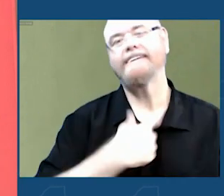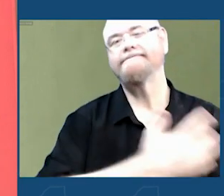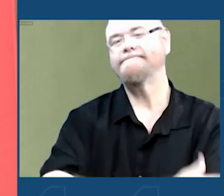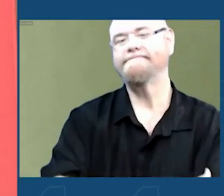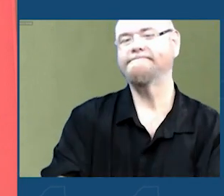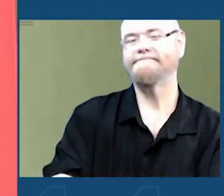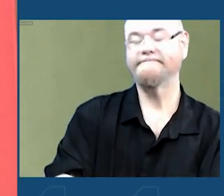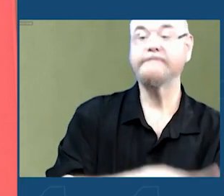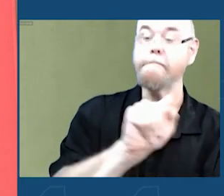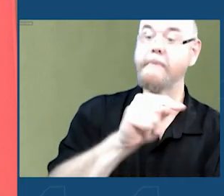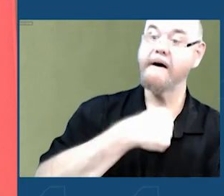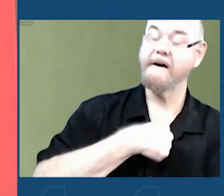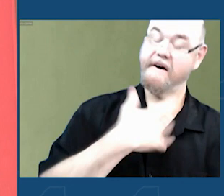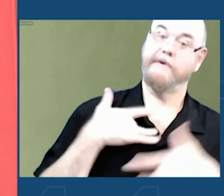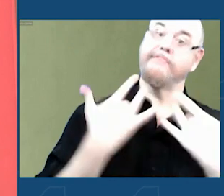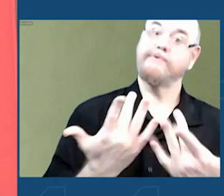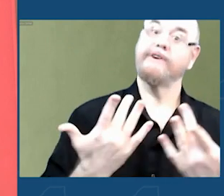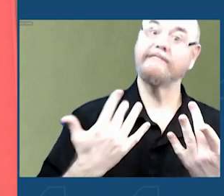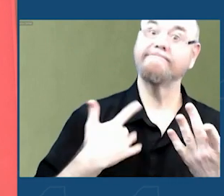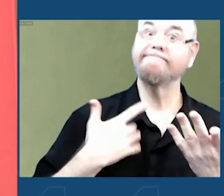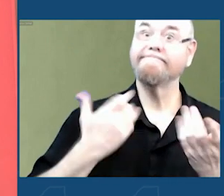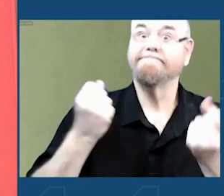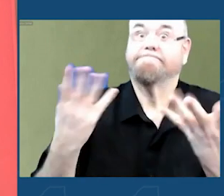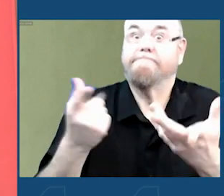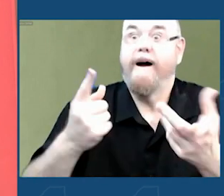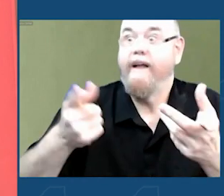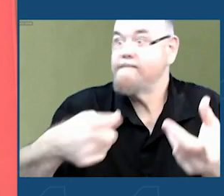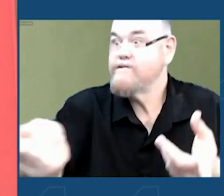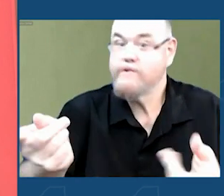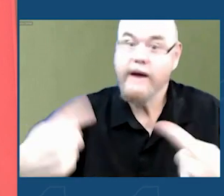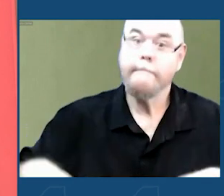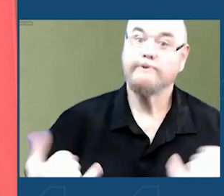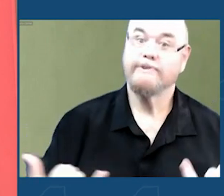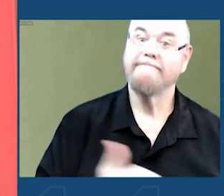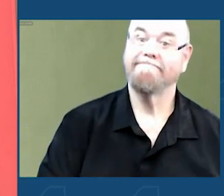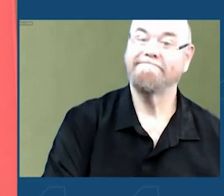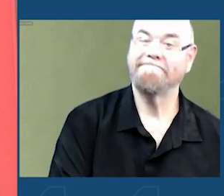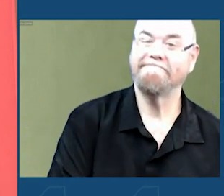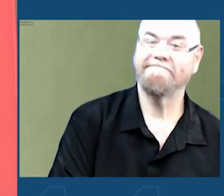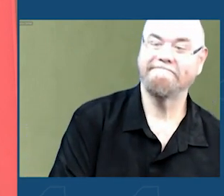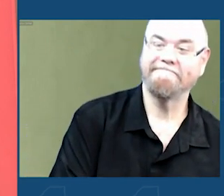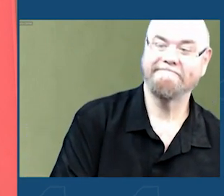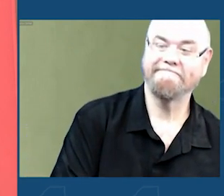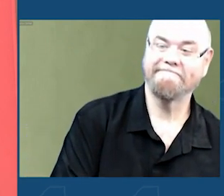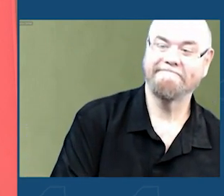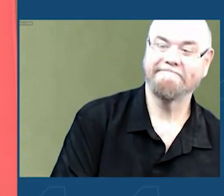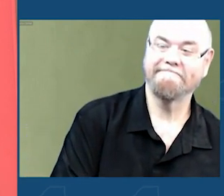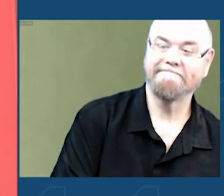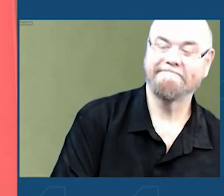thrilled that many of you are here today. I look forward to welcoming